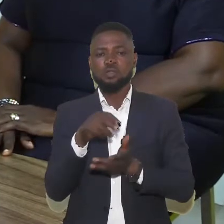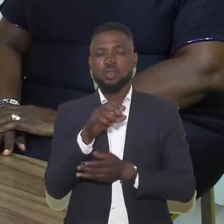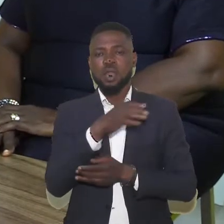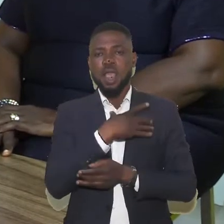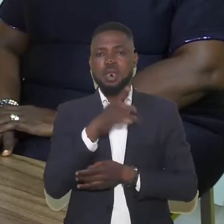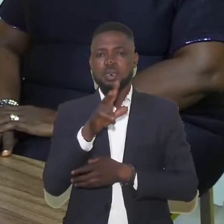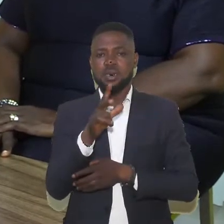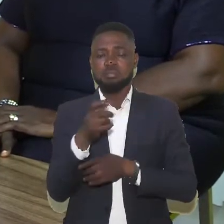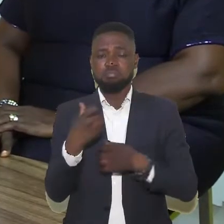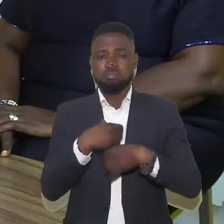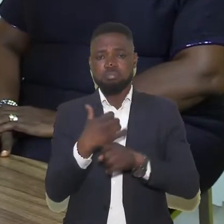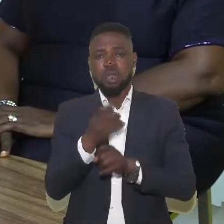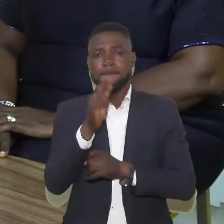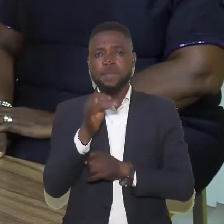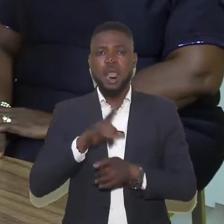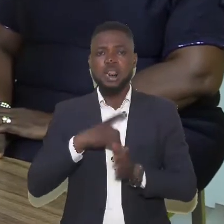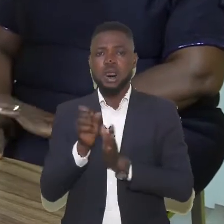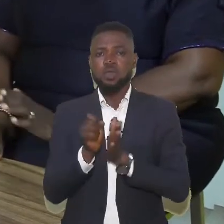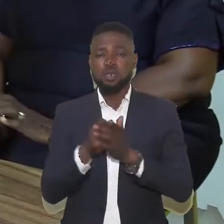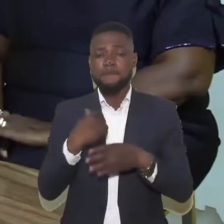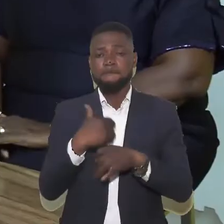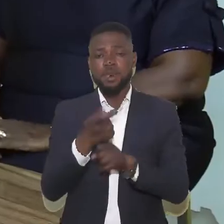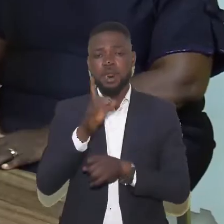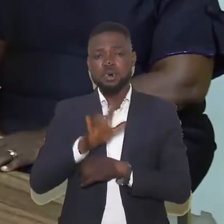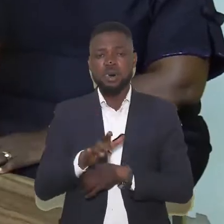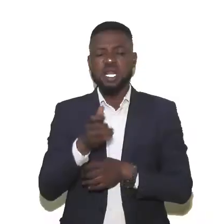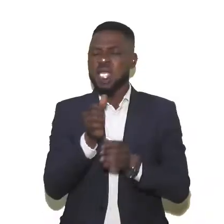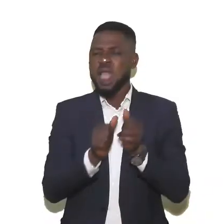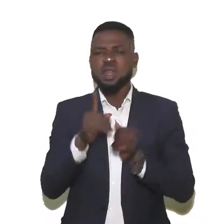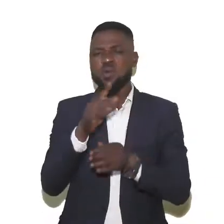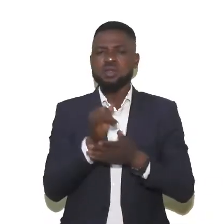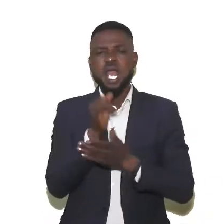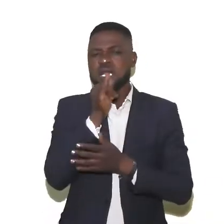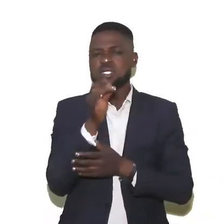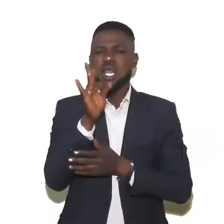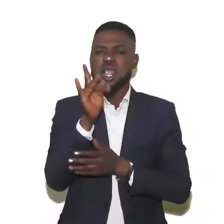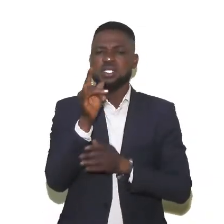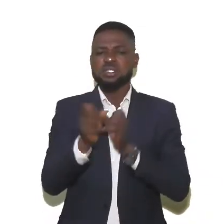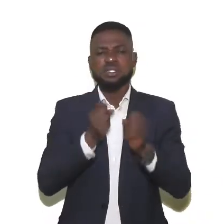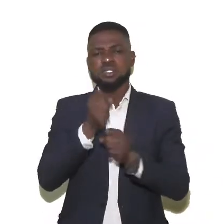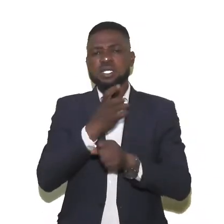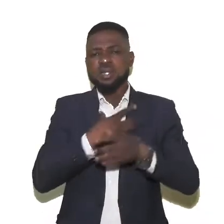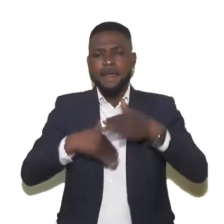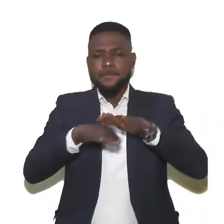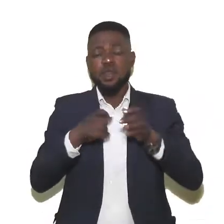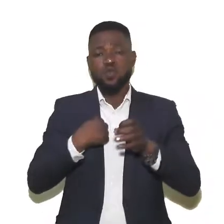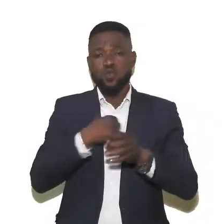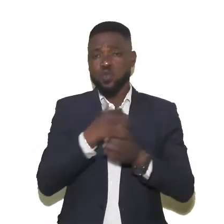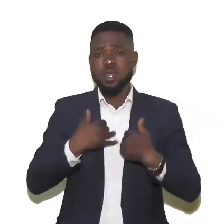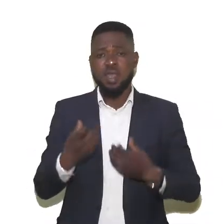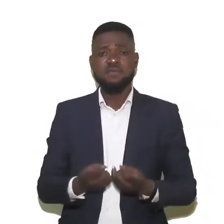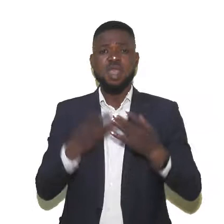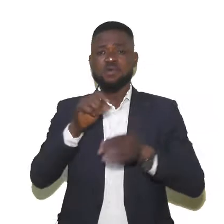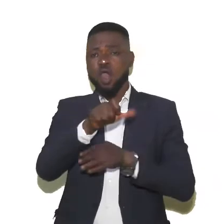2003, domesticated by Lagos State, defines a child as anybody 18 years and below. We have several other